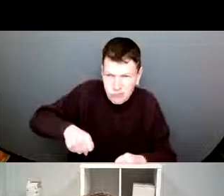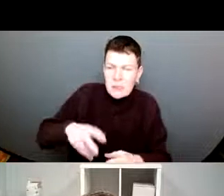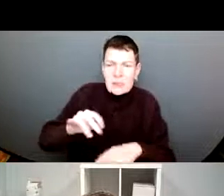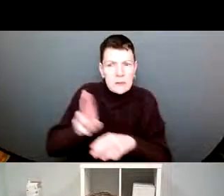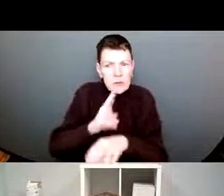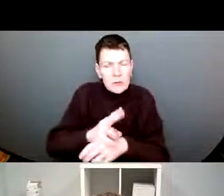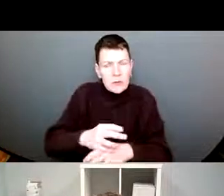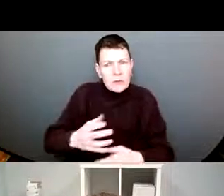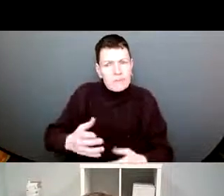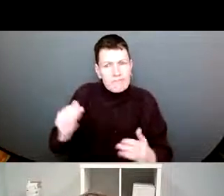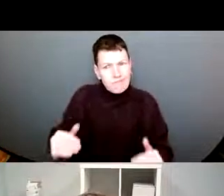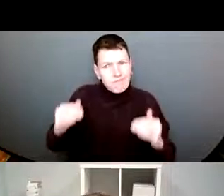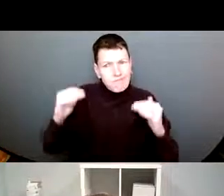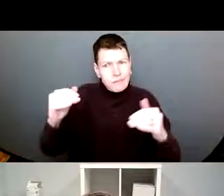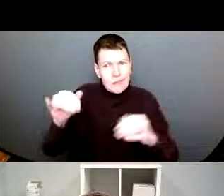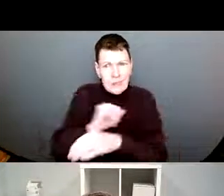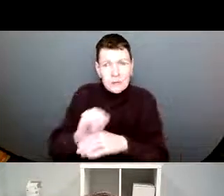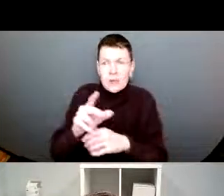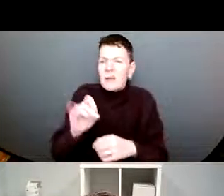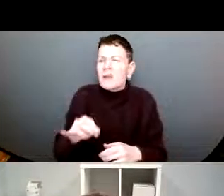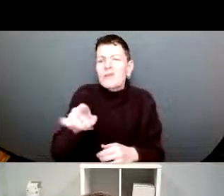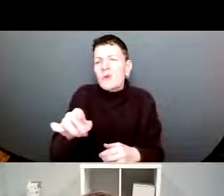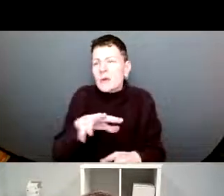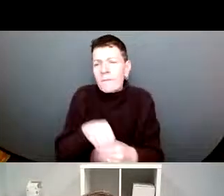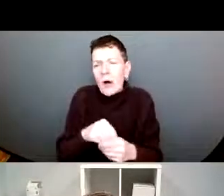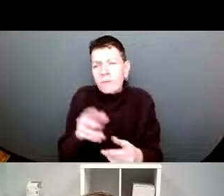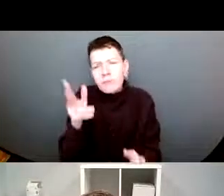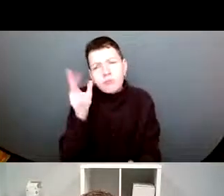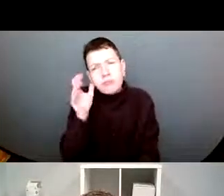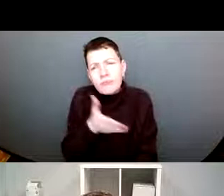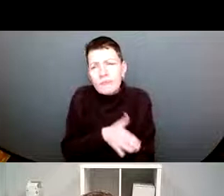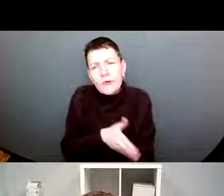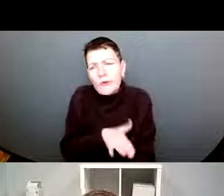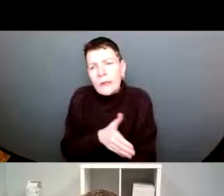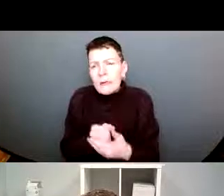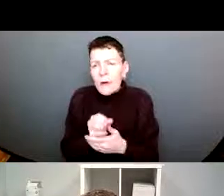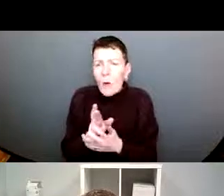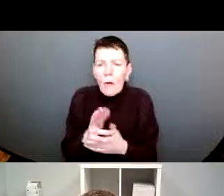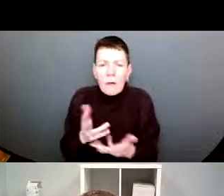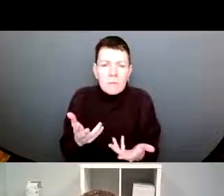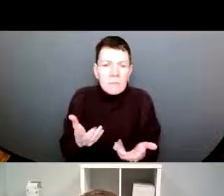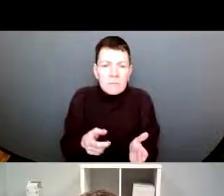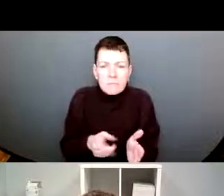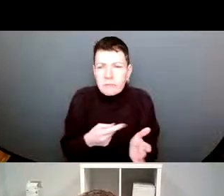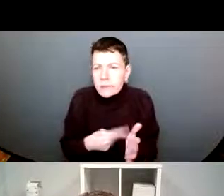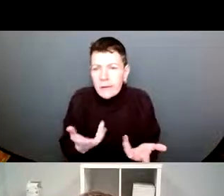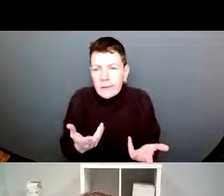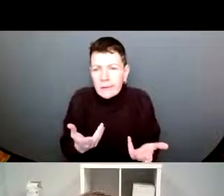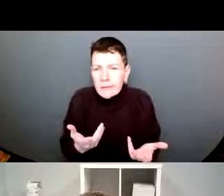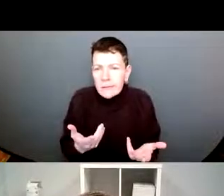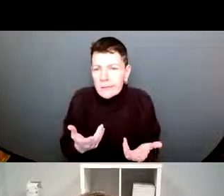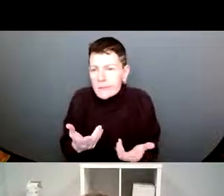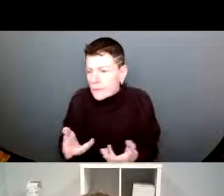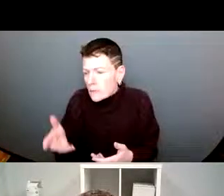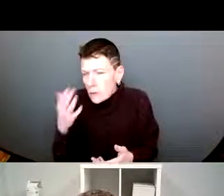usually warranted. While if you're just in, listening to music, sometimes even foam hearing buds, you can pick them up